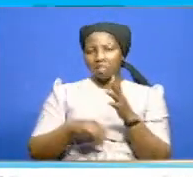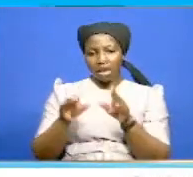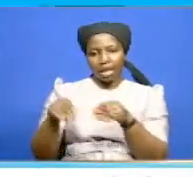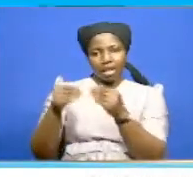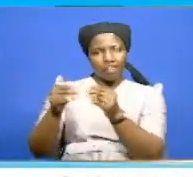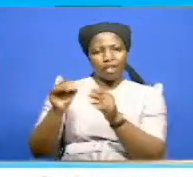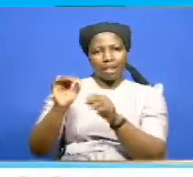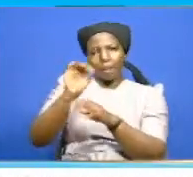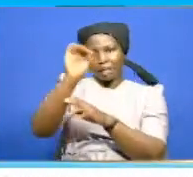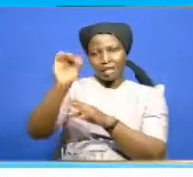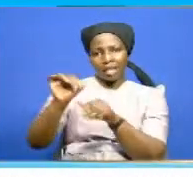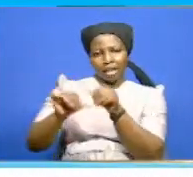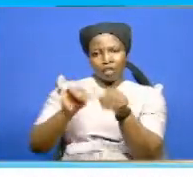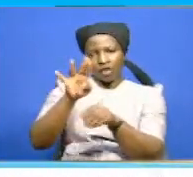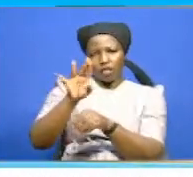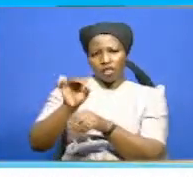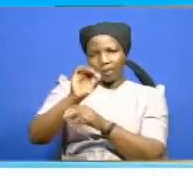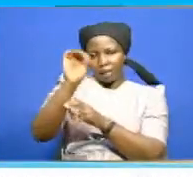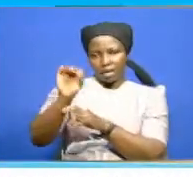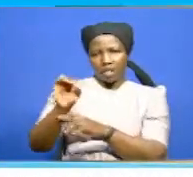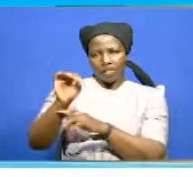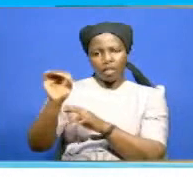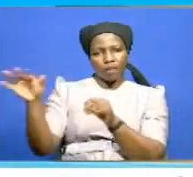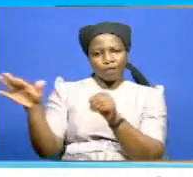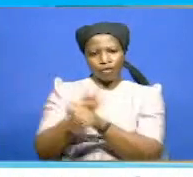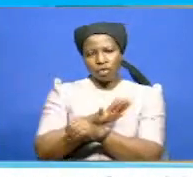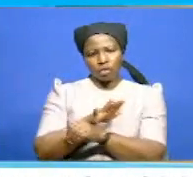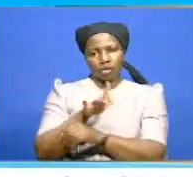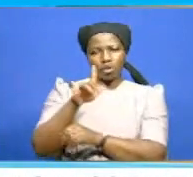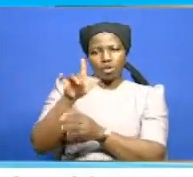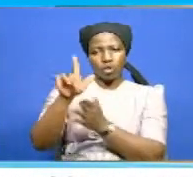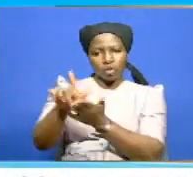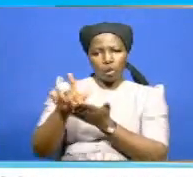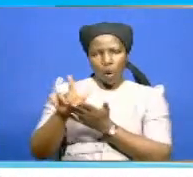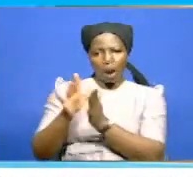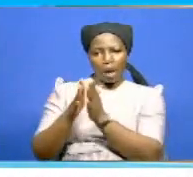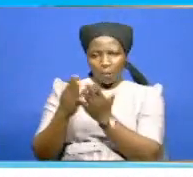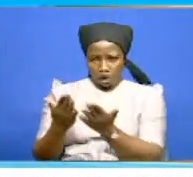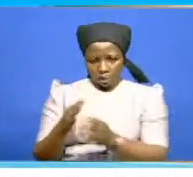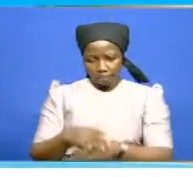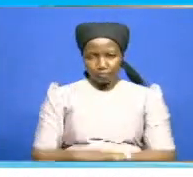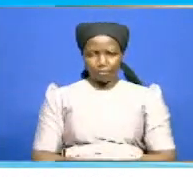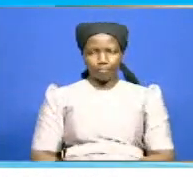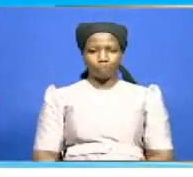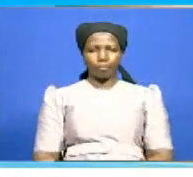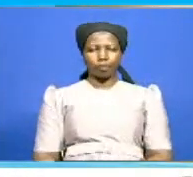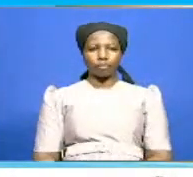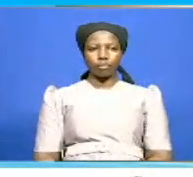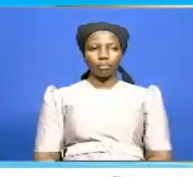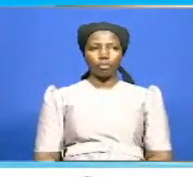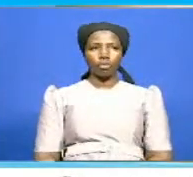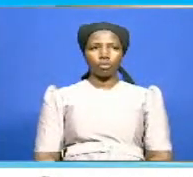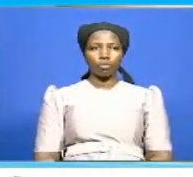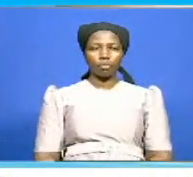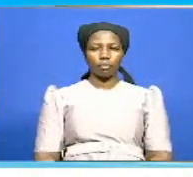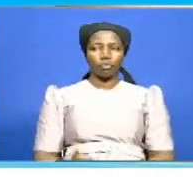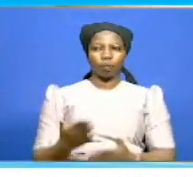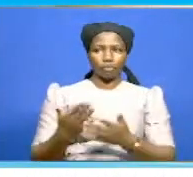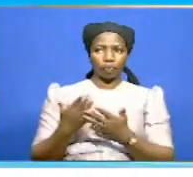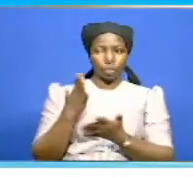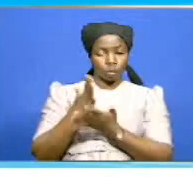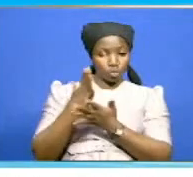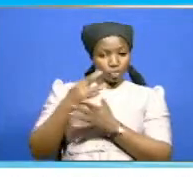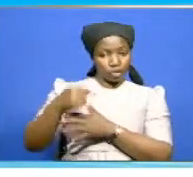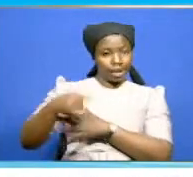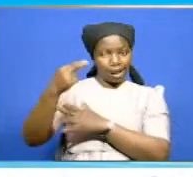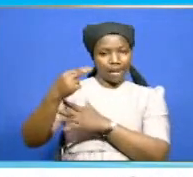percentage of around 40% of the entire loan book. Mm-hmm. And actually, it was higher than 40%. Let's